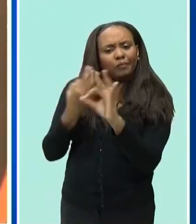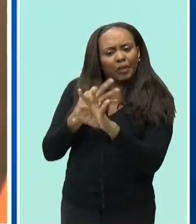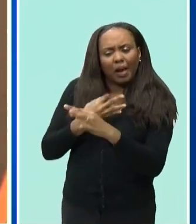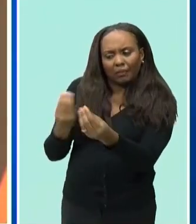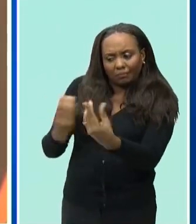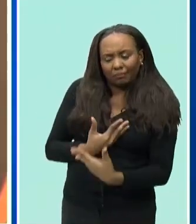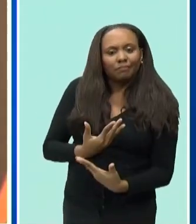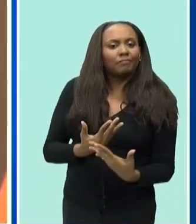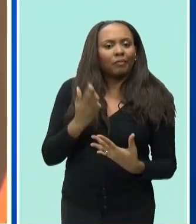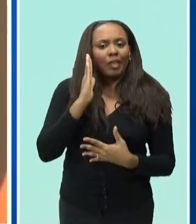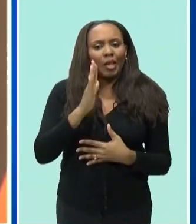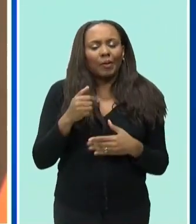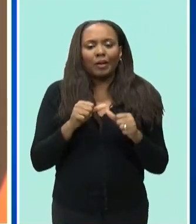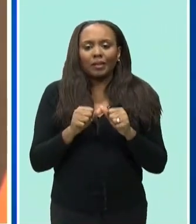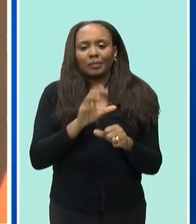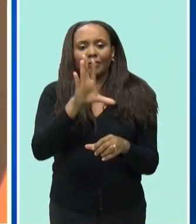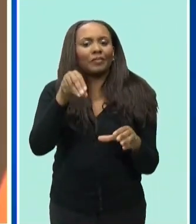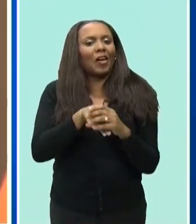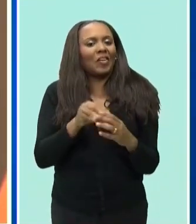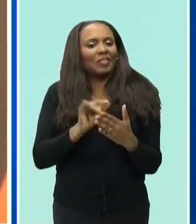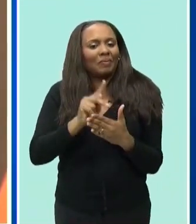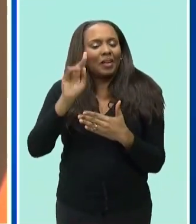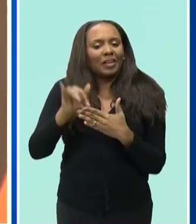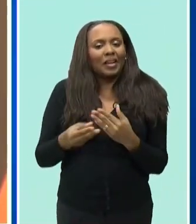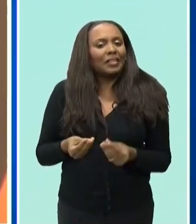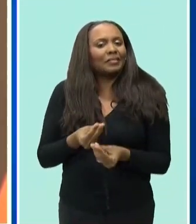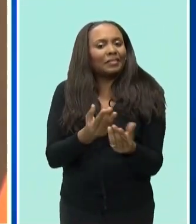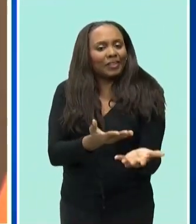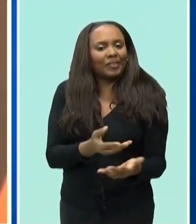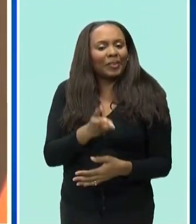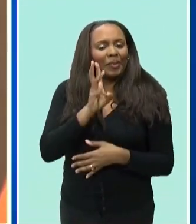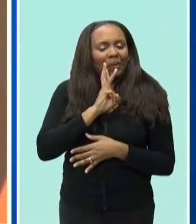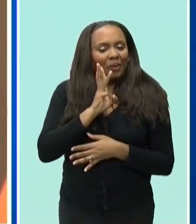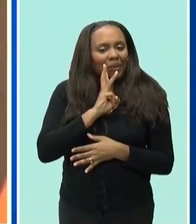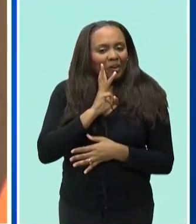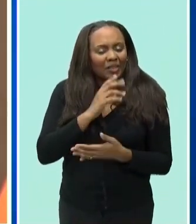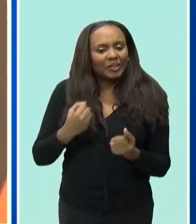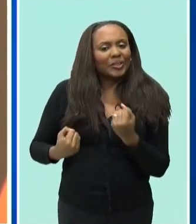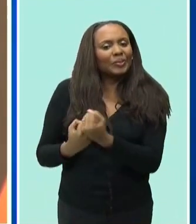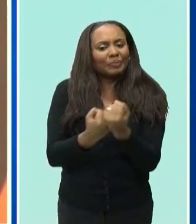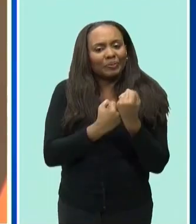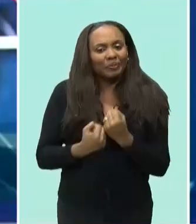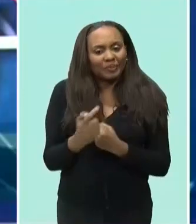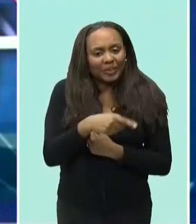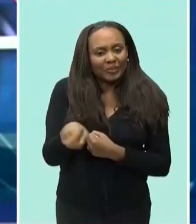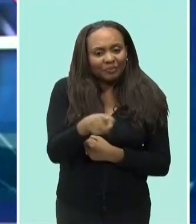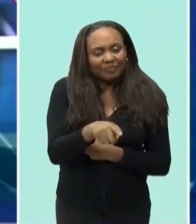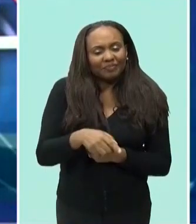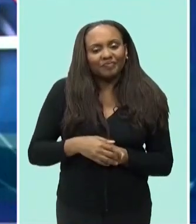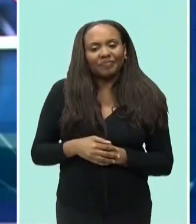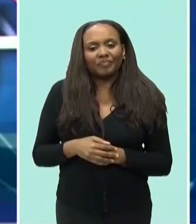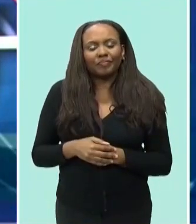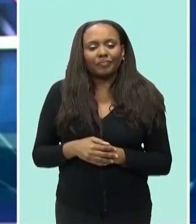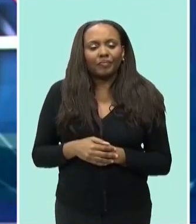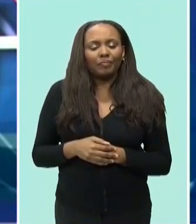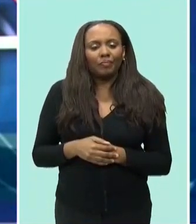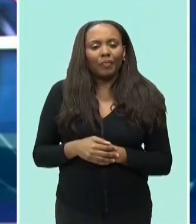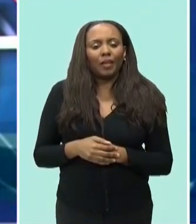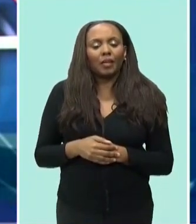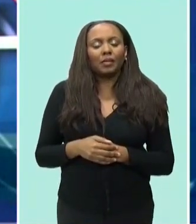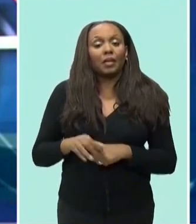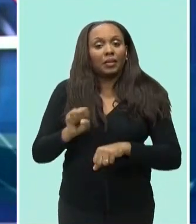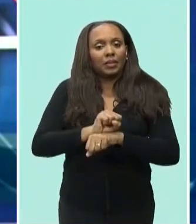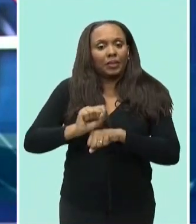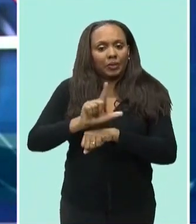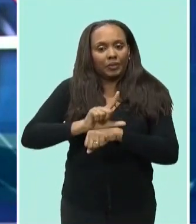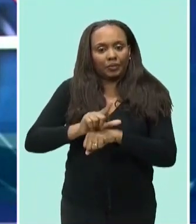will continue to play a role in terms of donating water to support your efforts. Regional news now in St. Lucia.